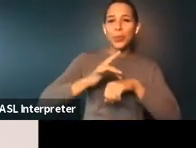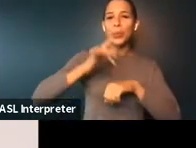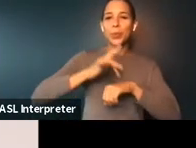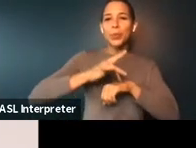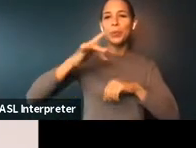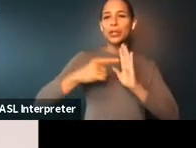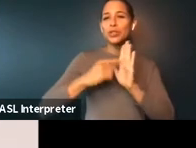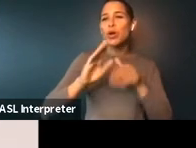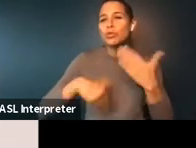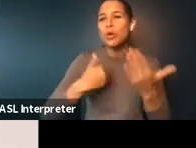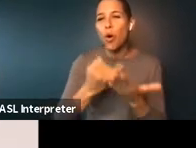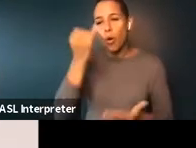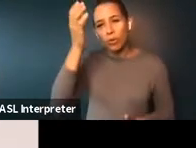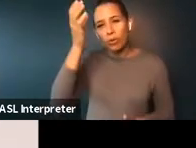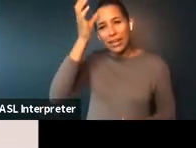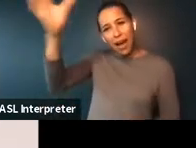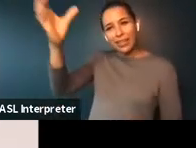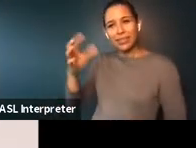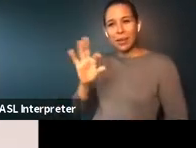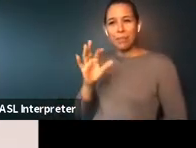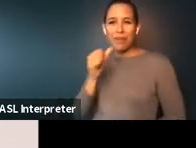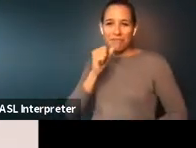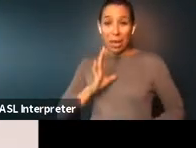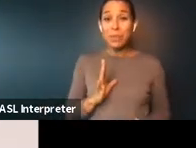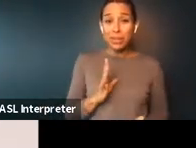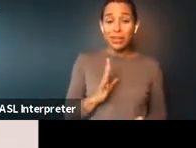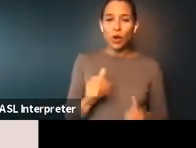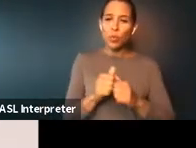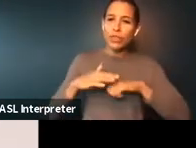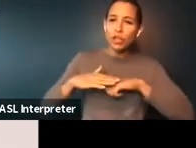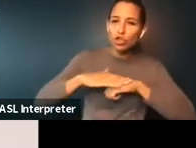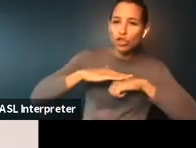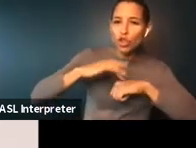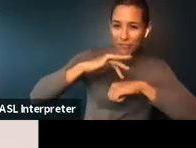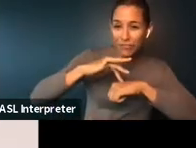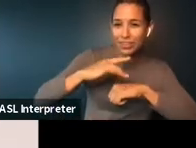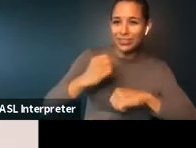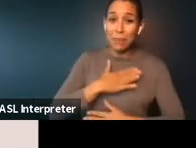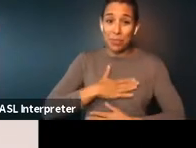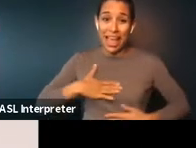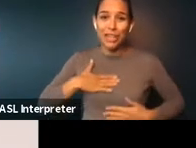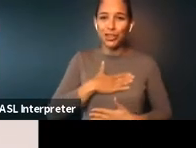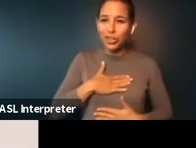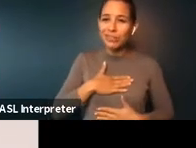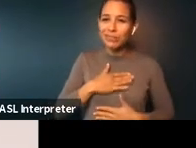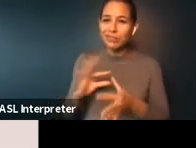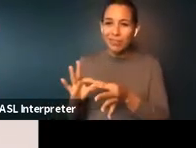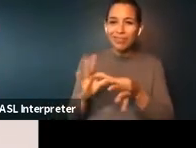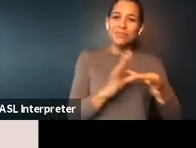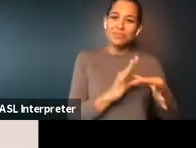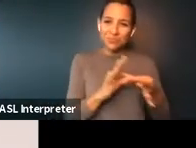in relation to surface and in relation to pleasure. So yeah, I just thought that would be a nice